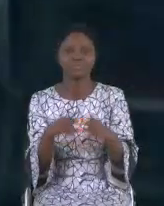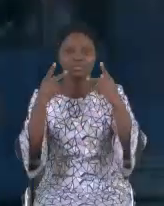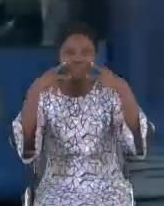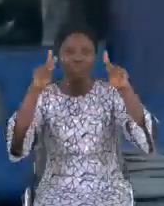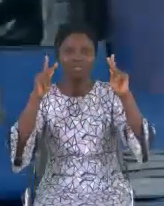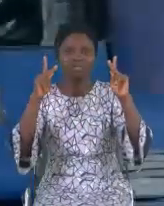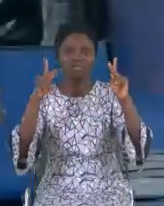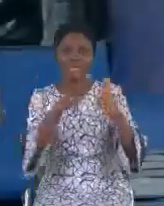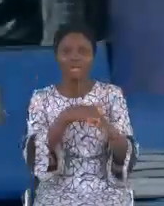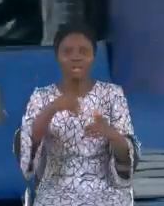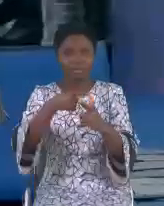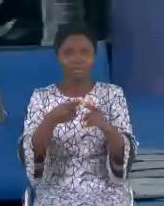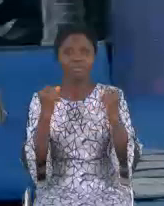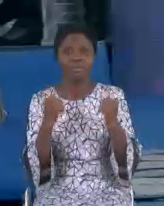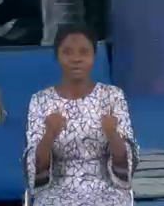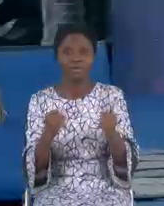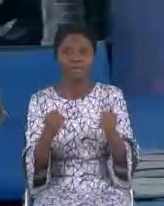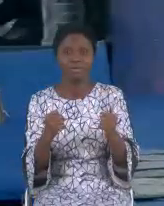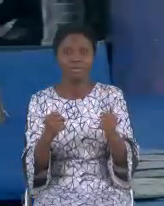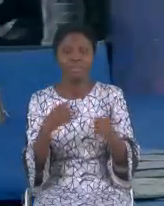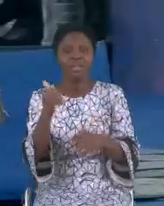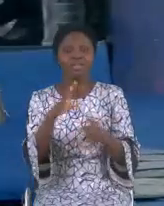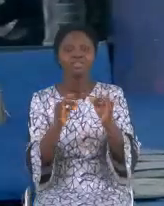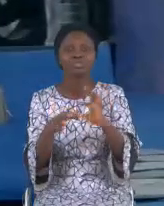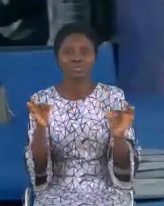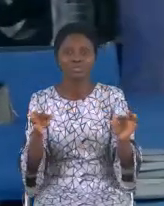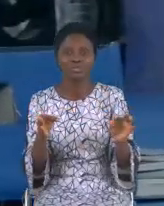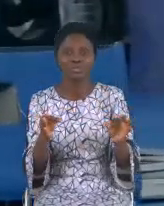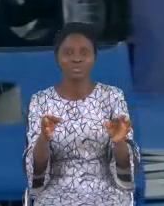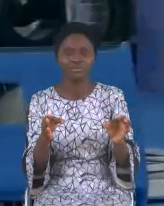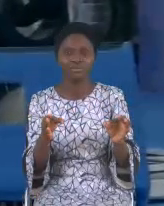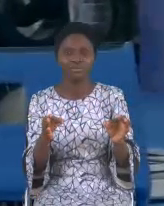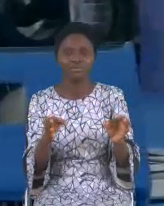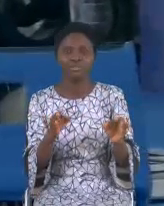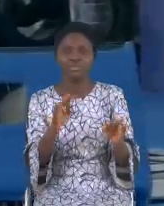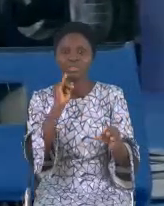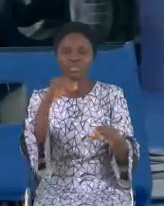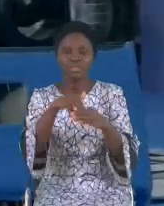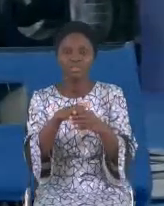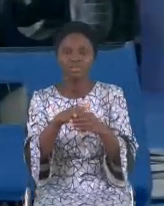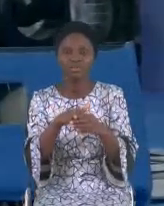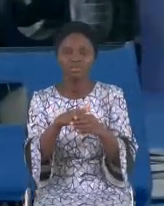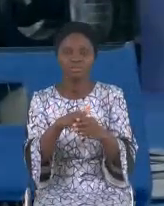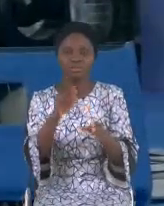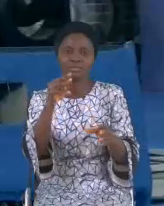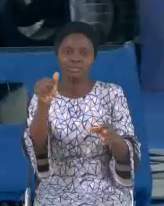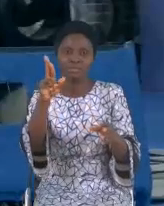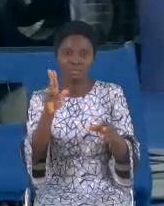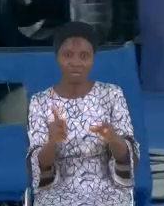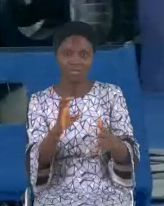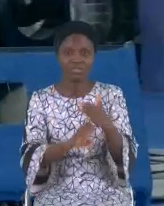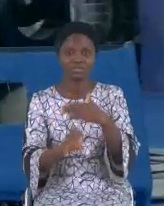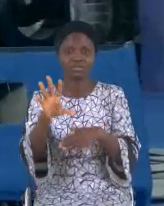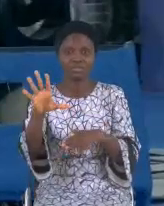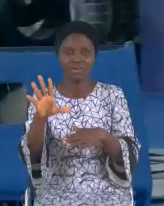then power. The story is in Mark chapter 5. And I read some